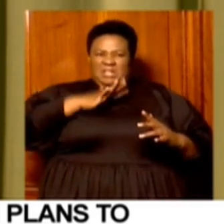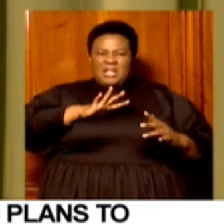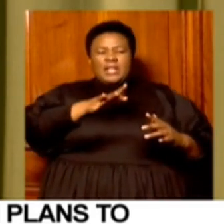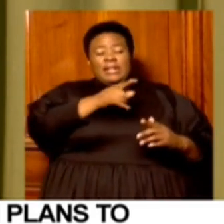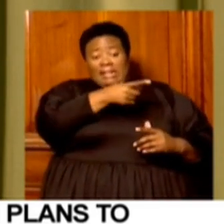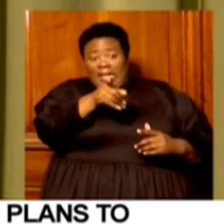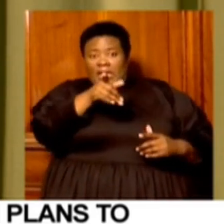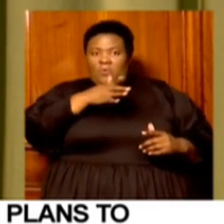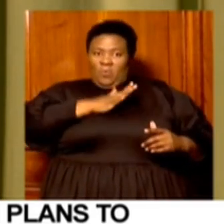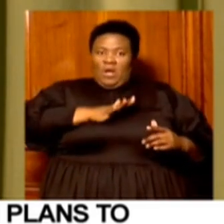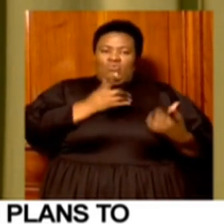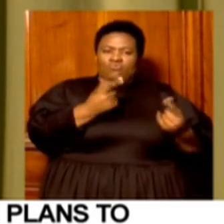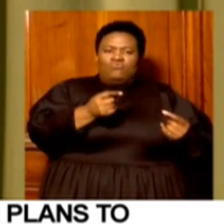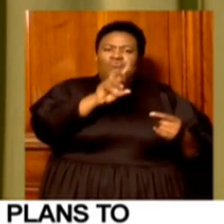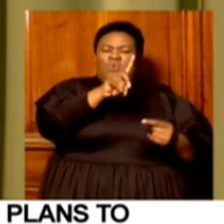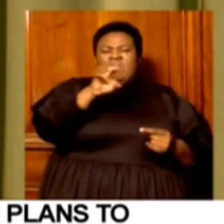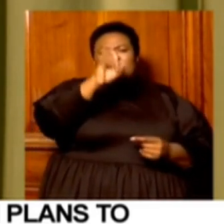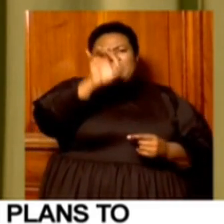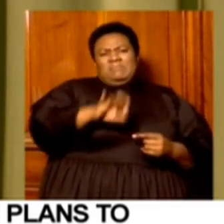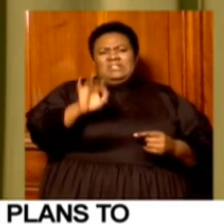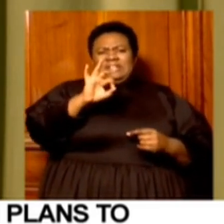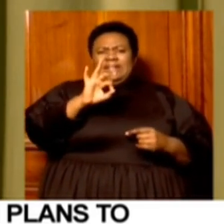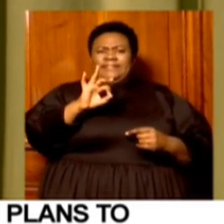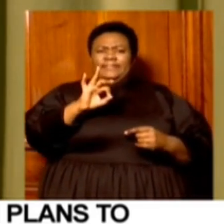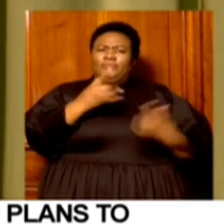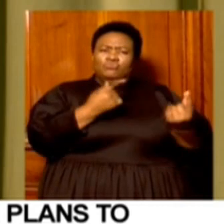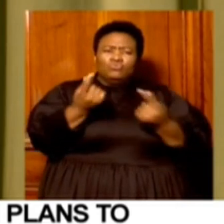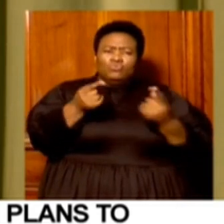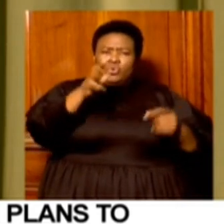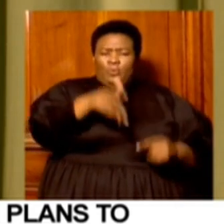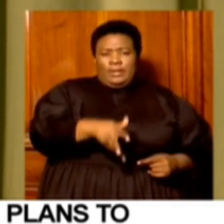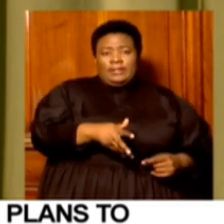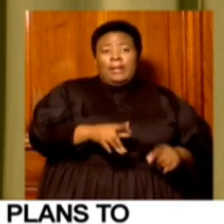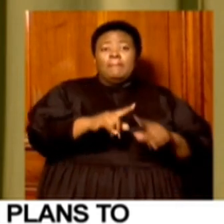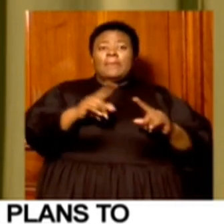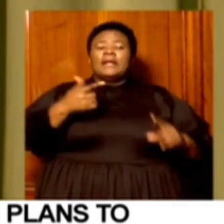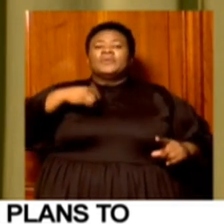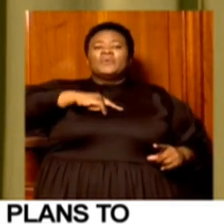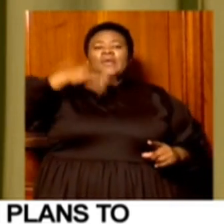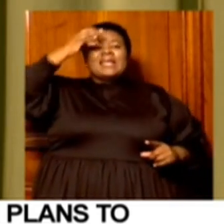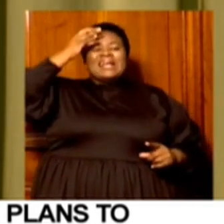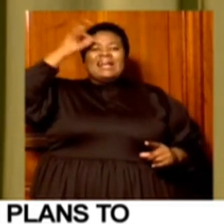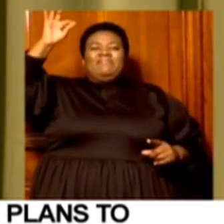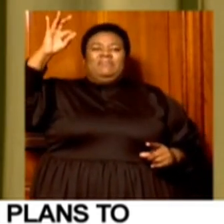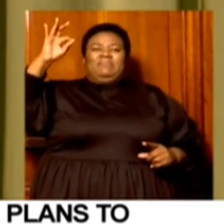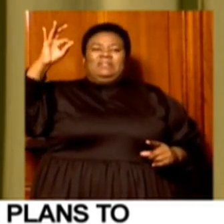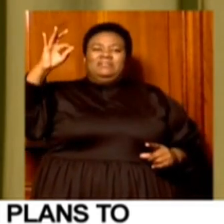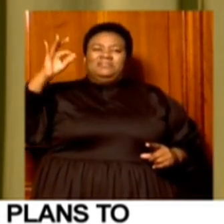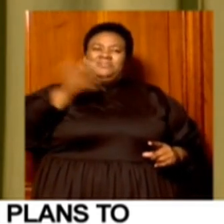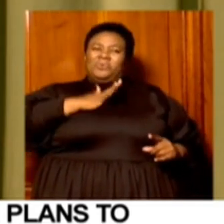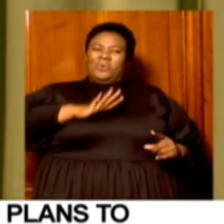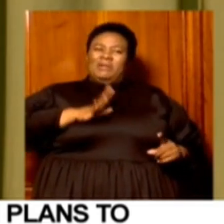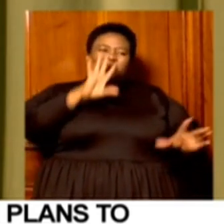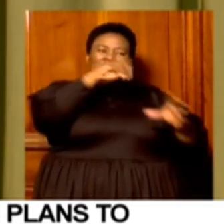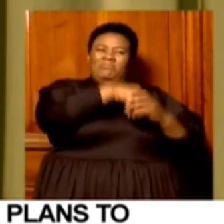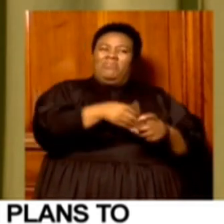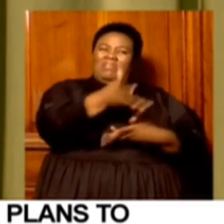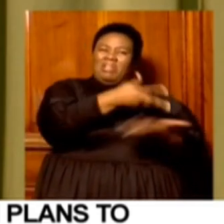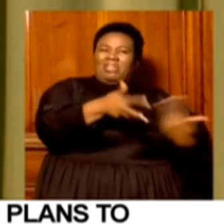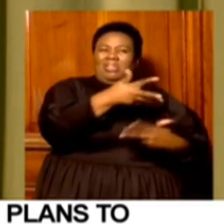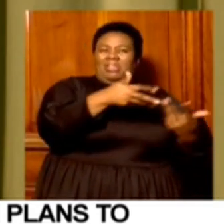100%. Government has no appetite to engage in a battle of that sort during